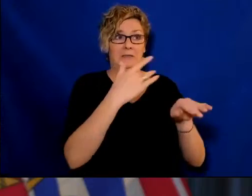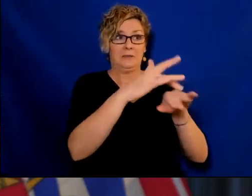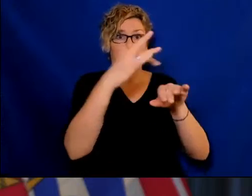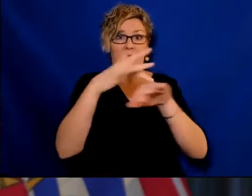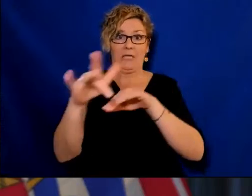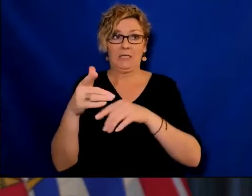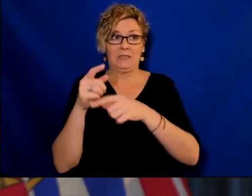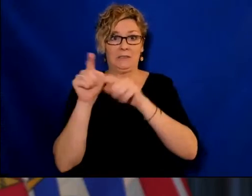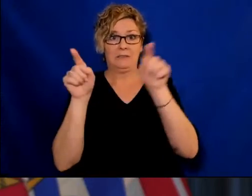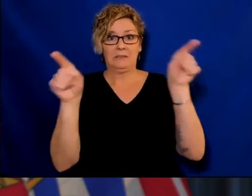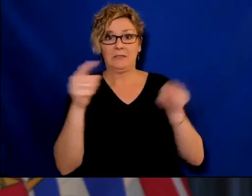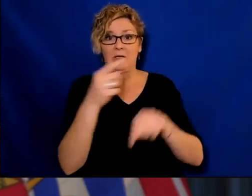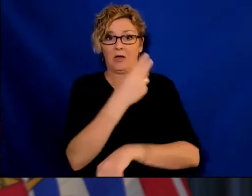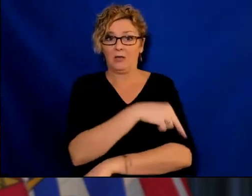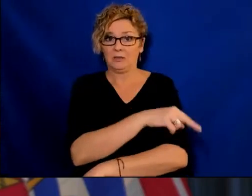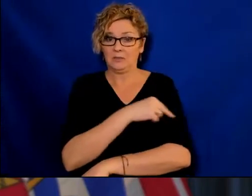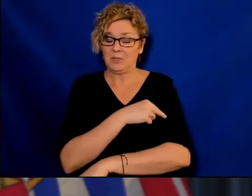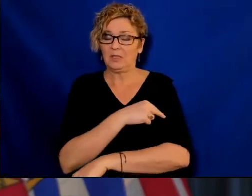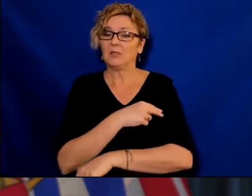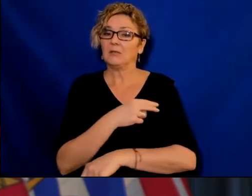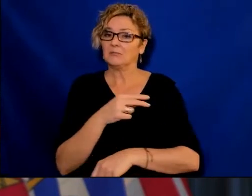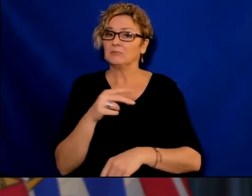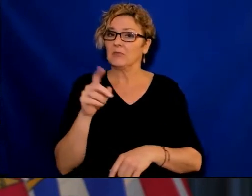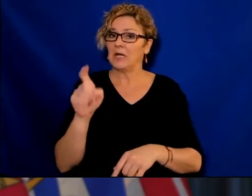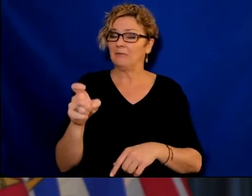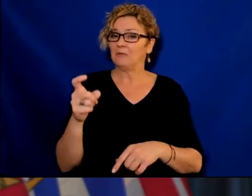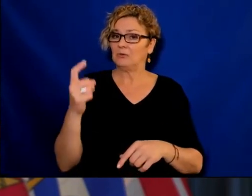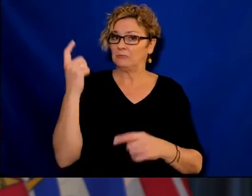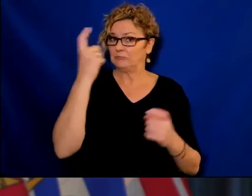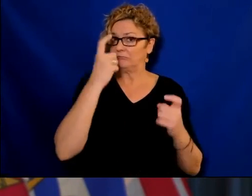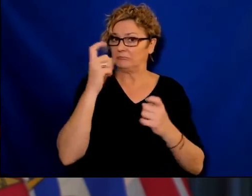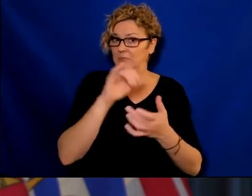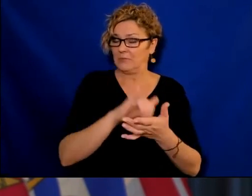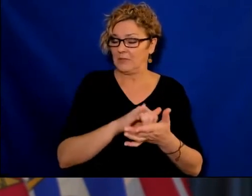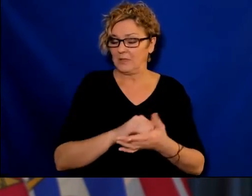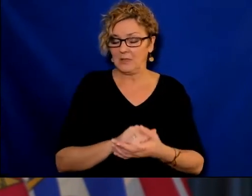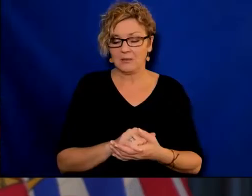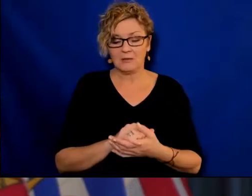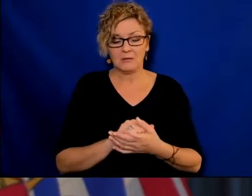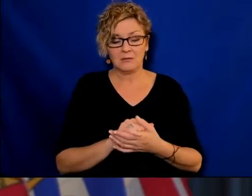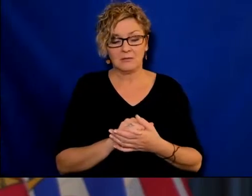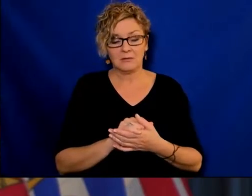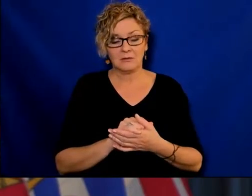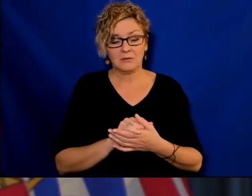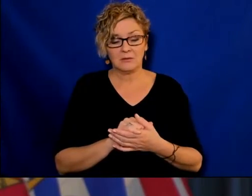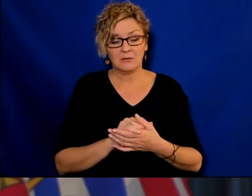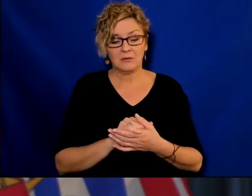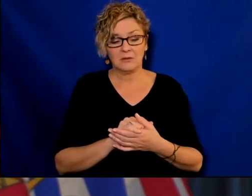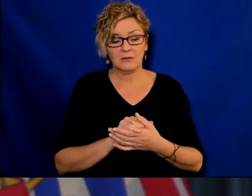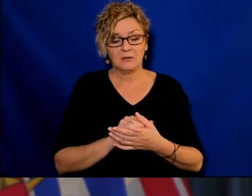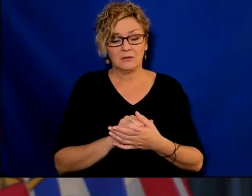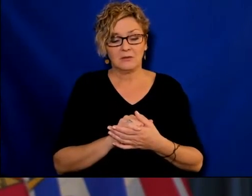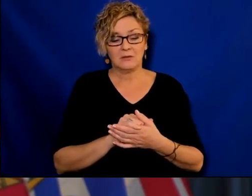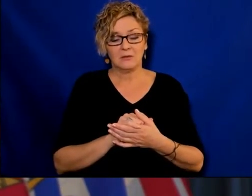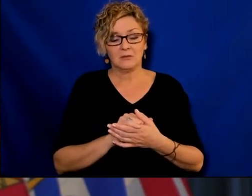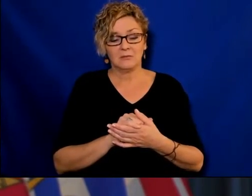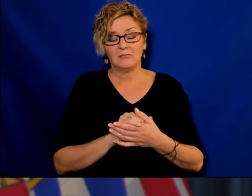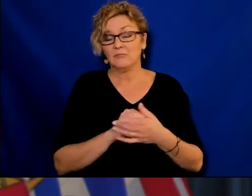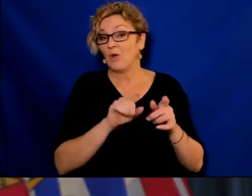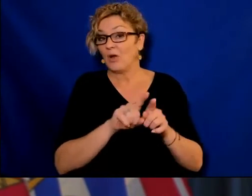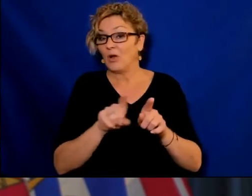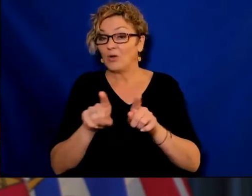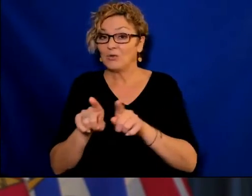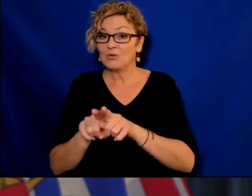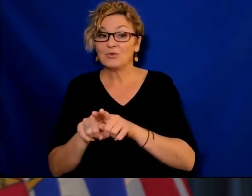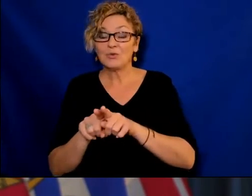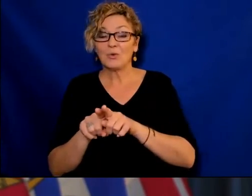a medical perspective, I also know that this is the time of year we tend to see over Christmas and into New Year's, where we tend to